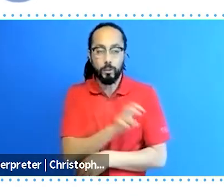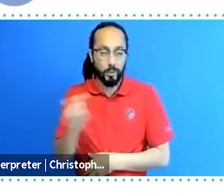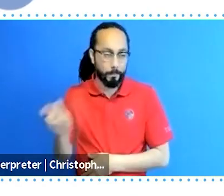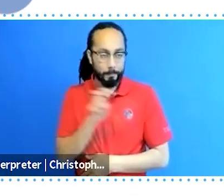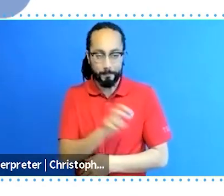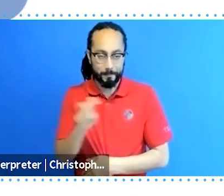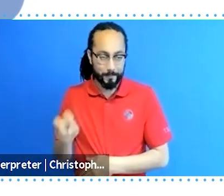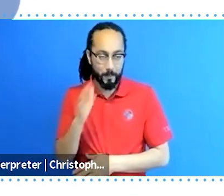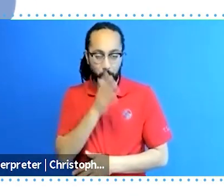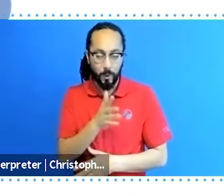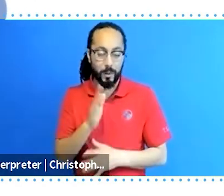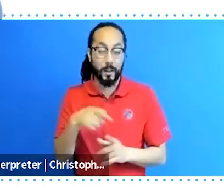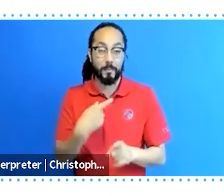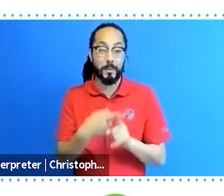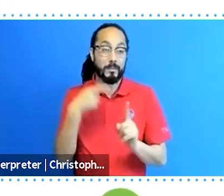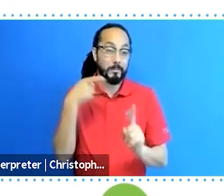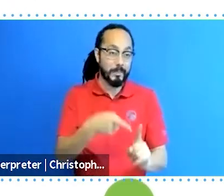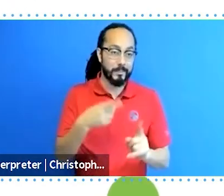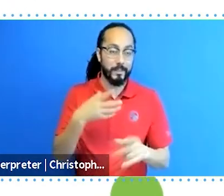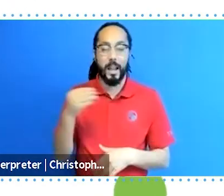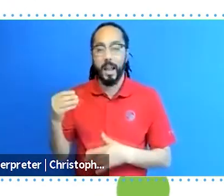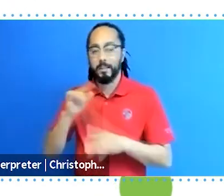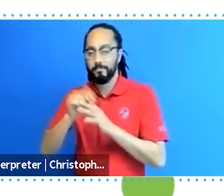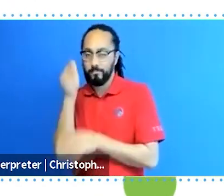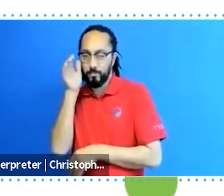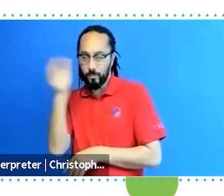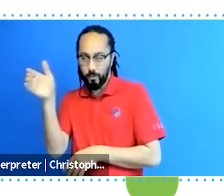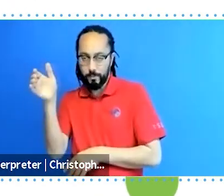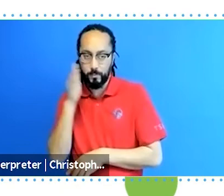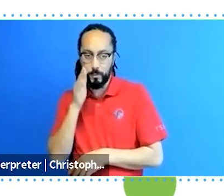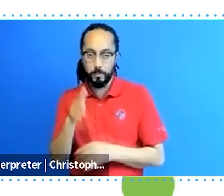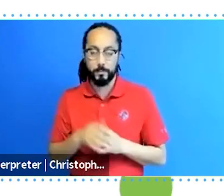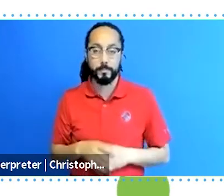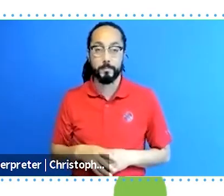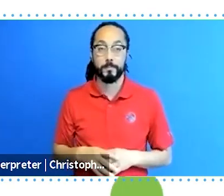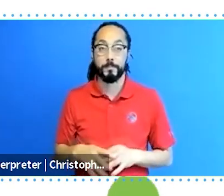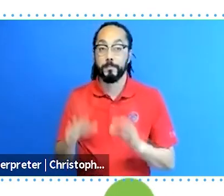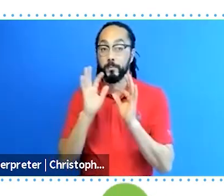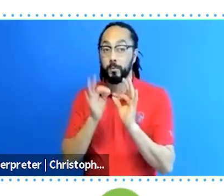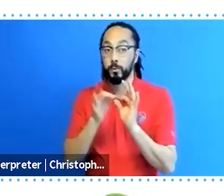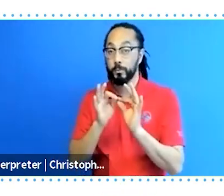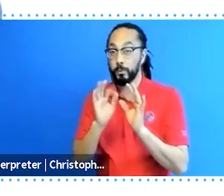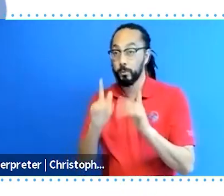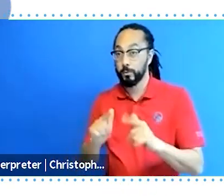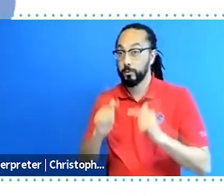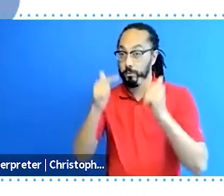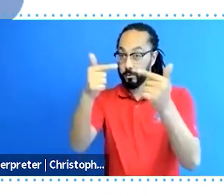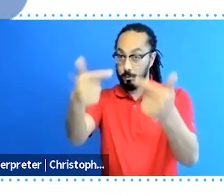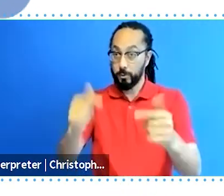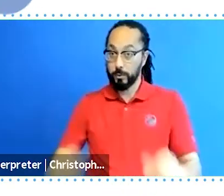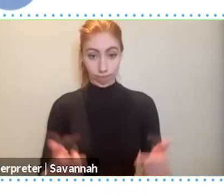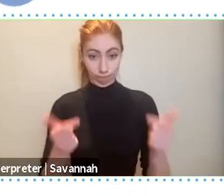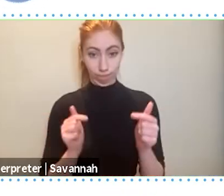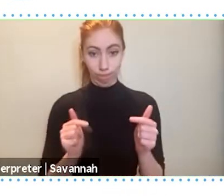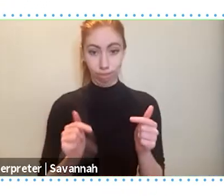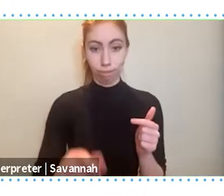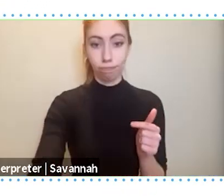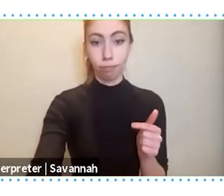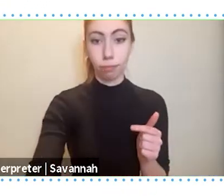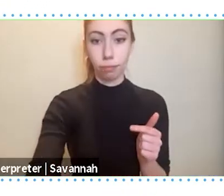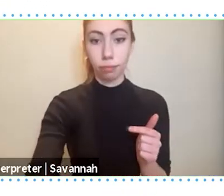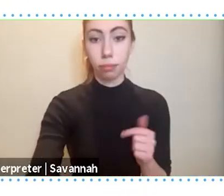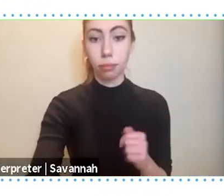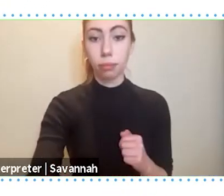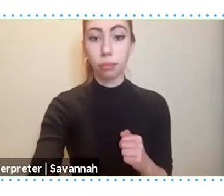between specifics and maybe more conceptual. The concept of having expertise on your board, and I